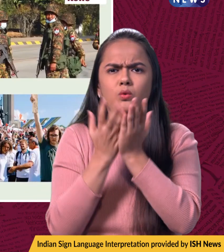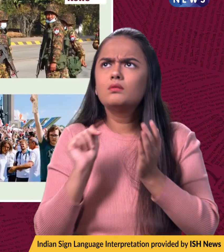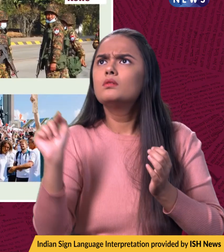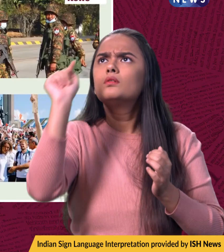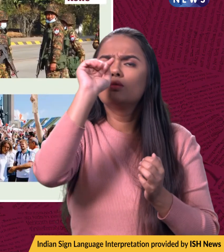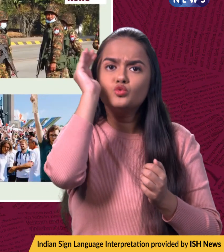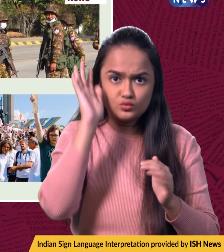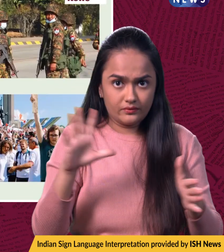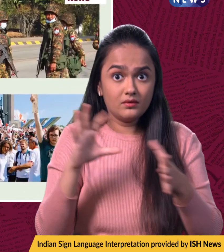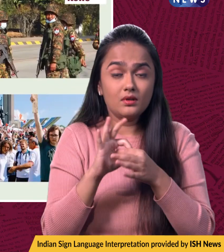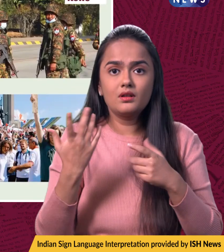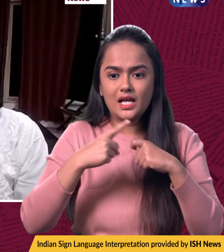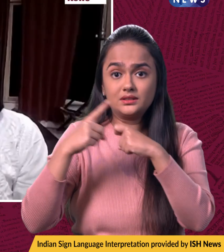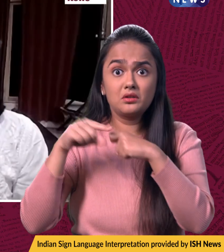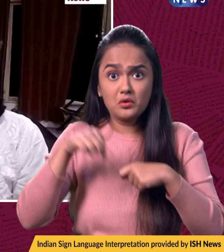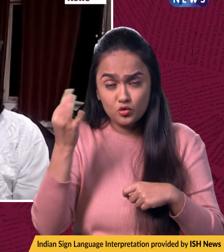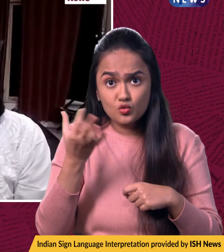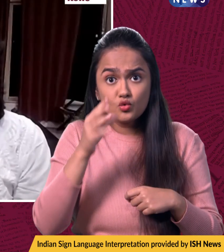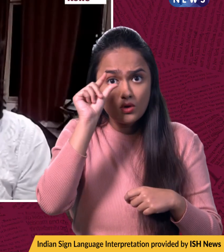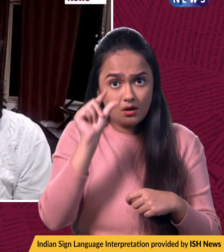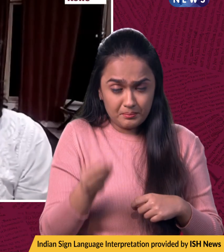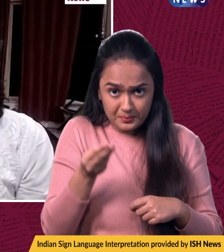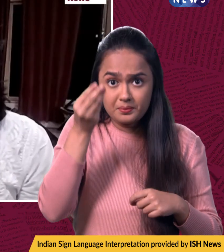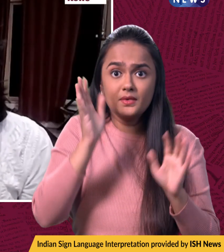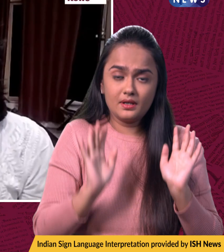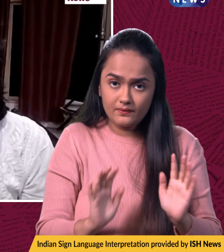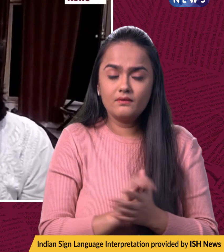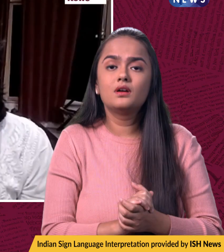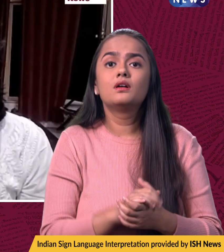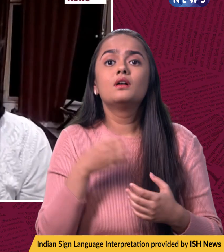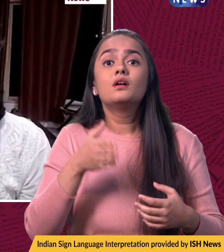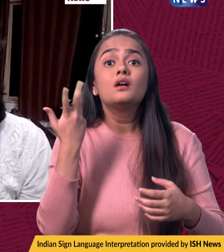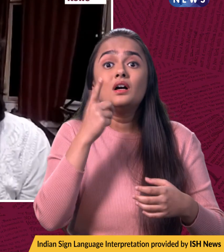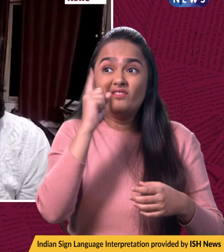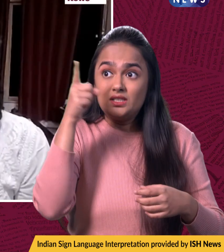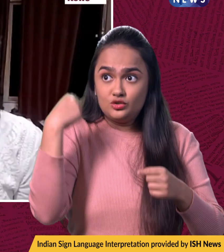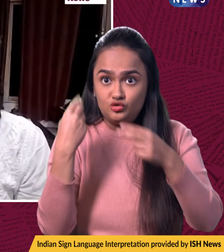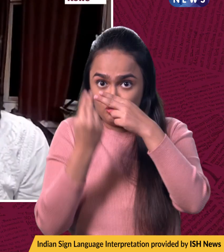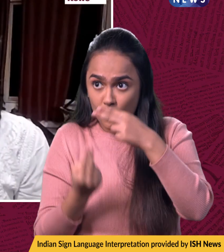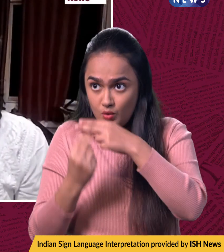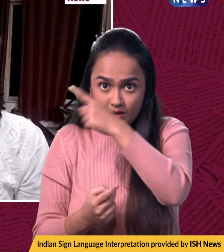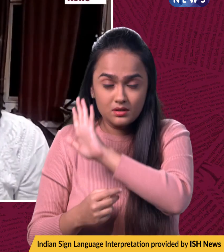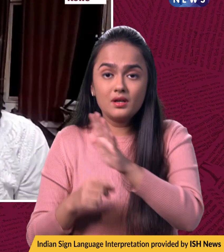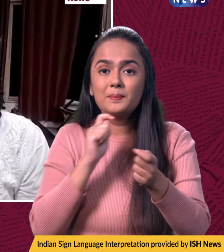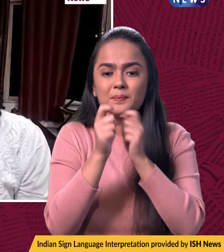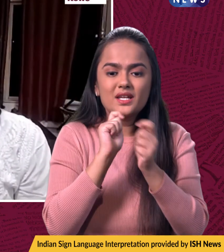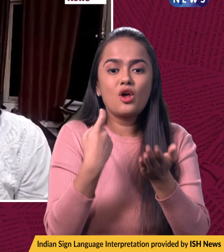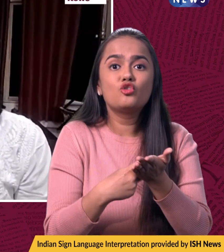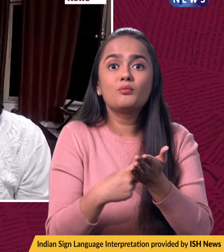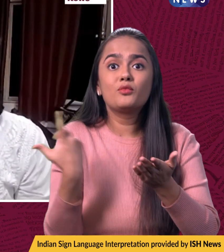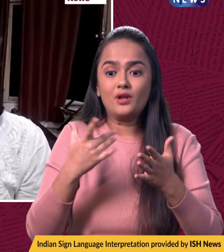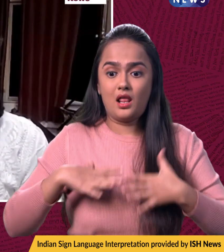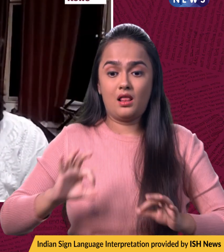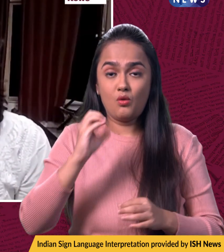the world. There are lots of updates on the Kazakhstan unrest. To take you through that story, first, according to media reports